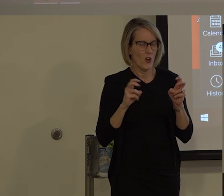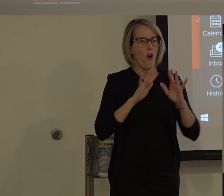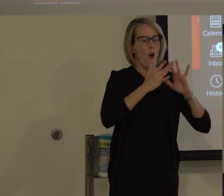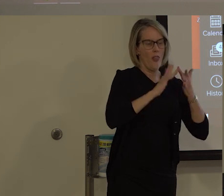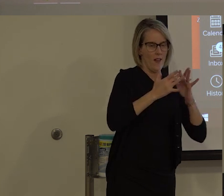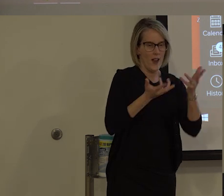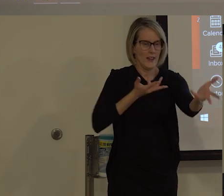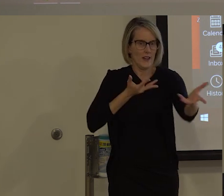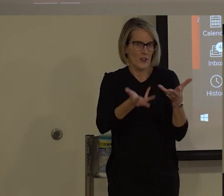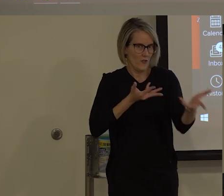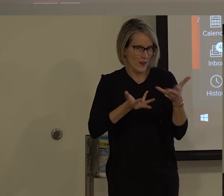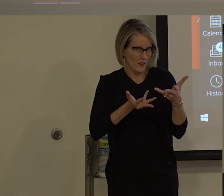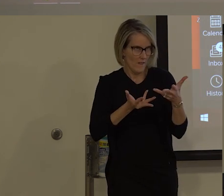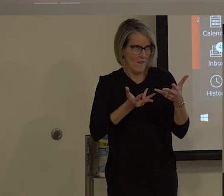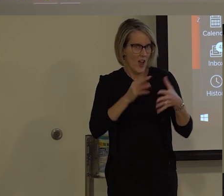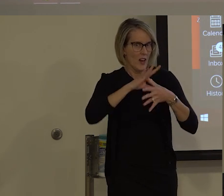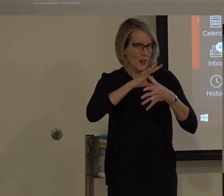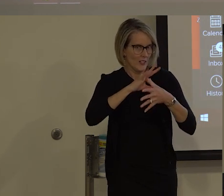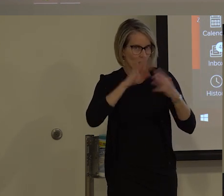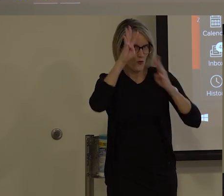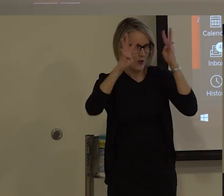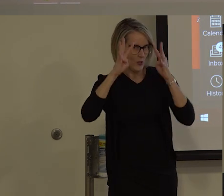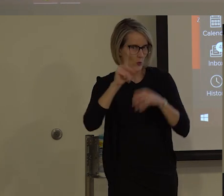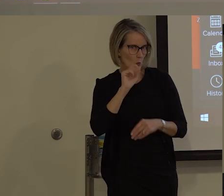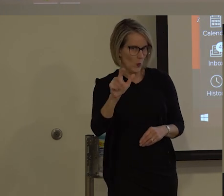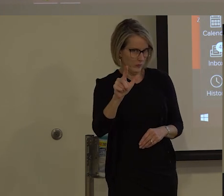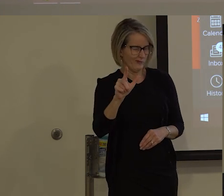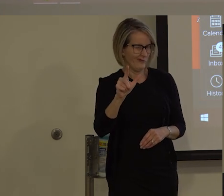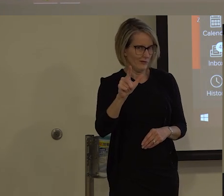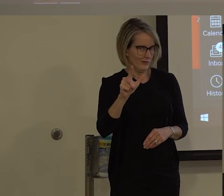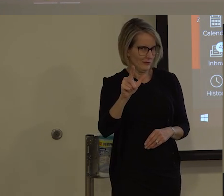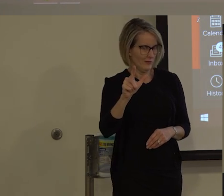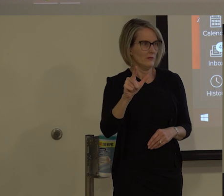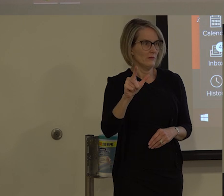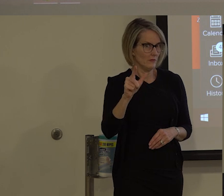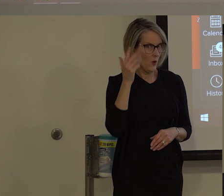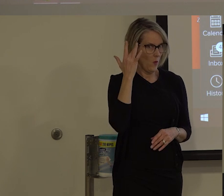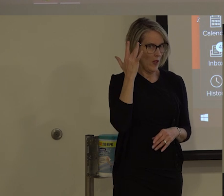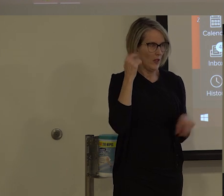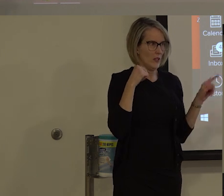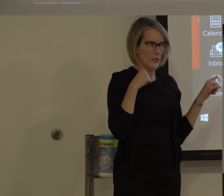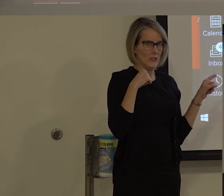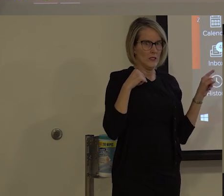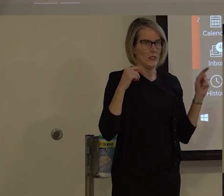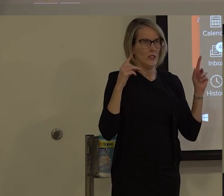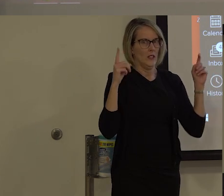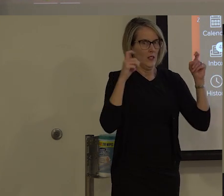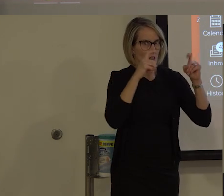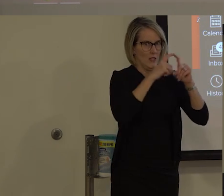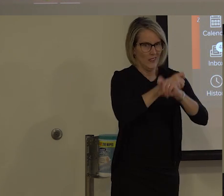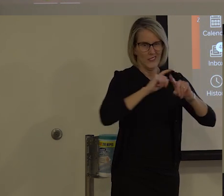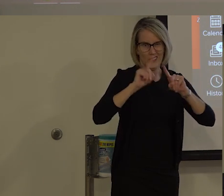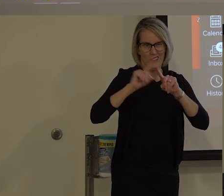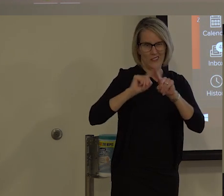interactive content creation tool. Right now, because of the complexity involved in the multiple content types that you